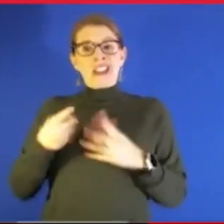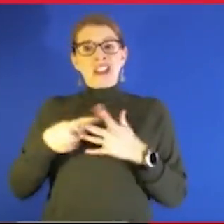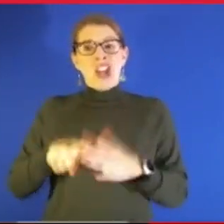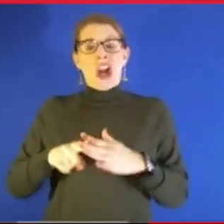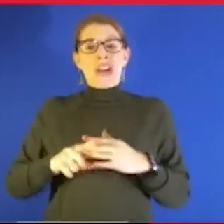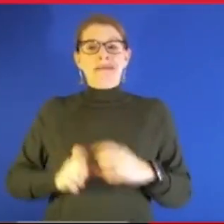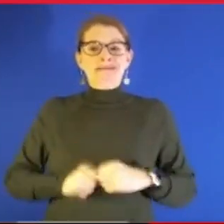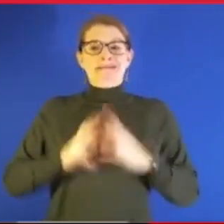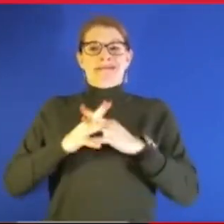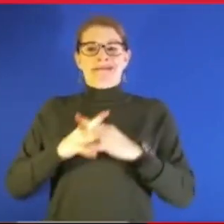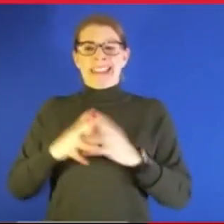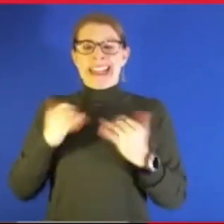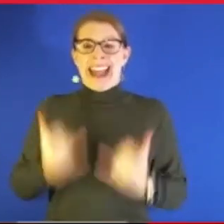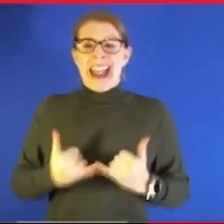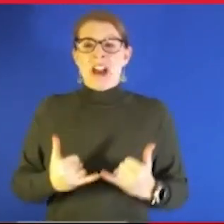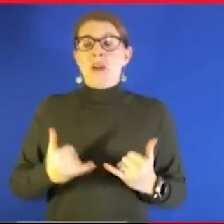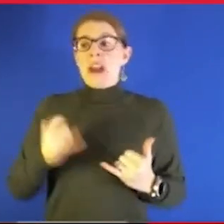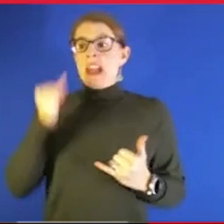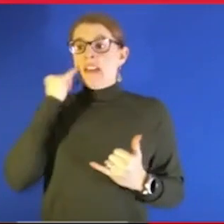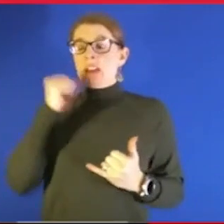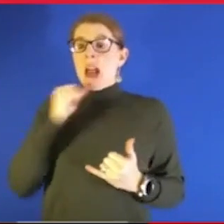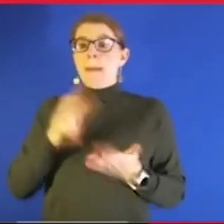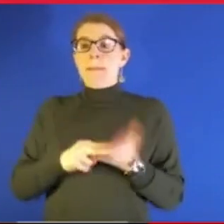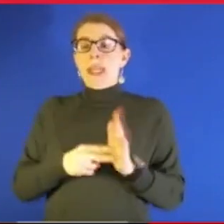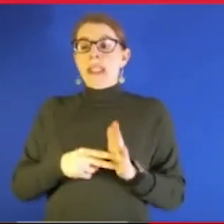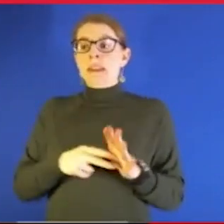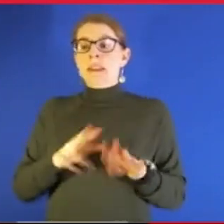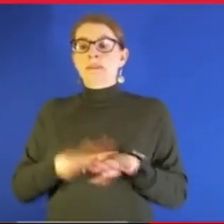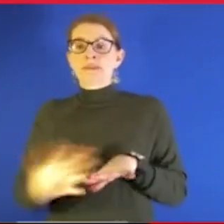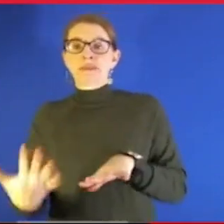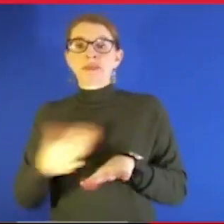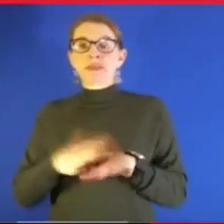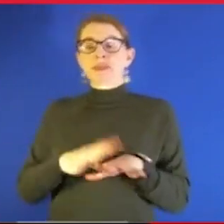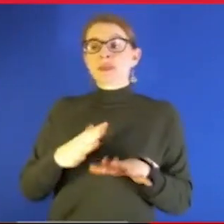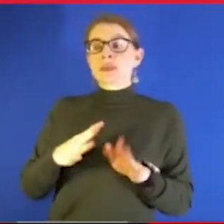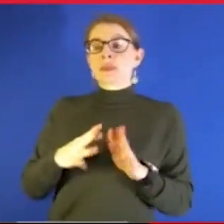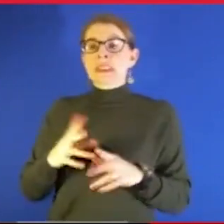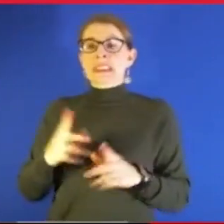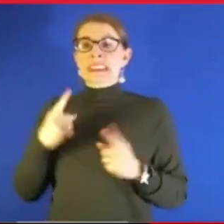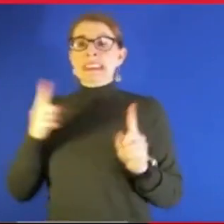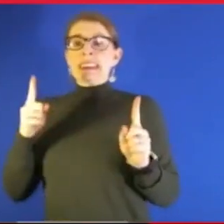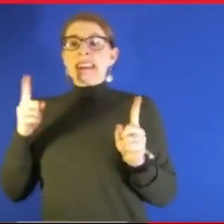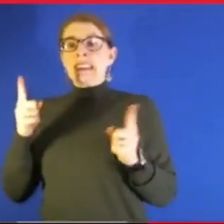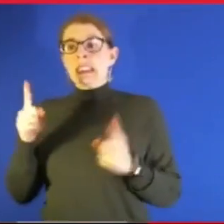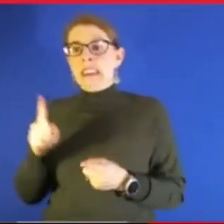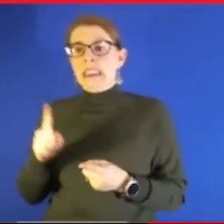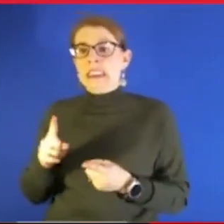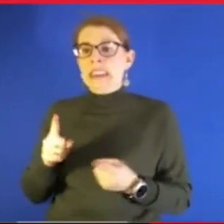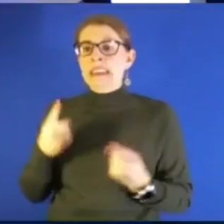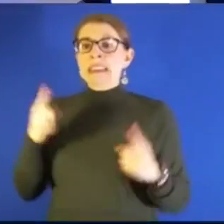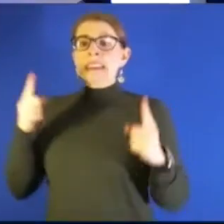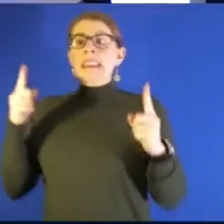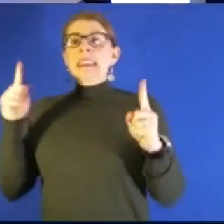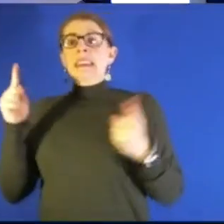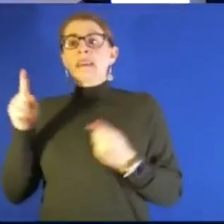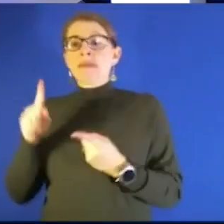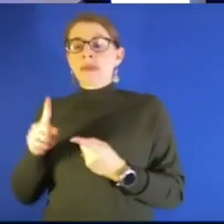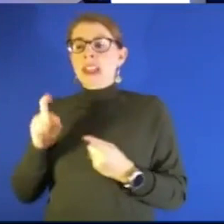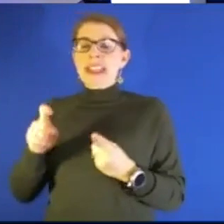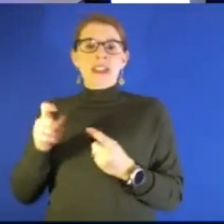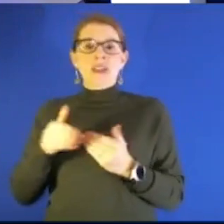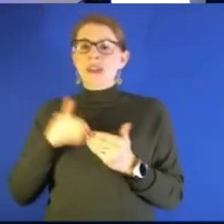this lurching, right, within the economy, within our schools, and we've got to try to get beyond it. That's